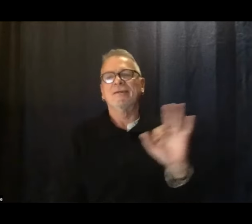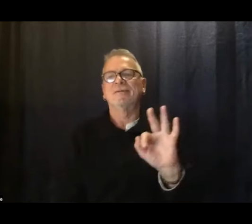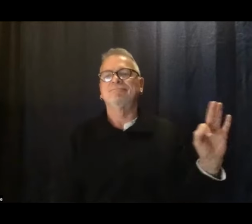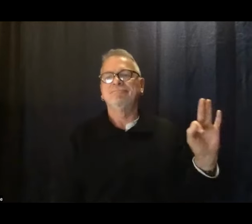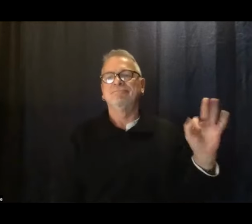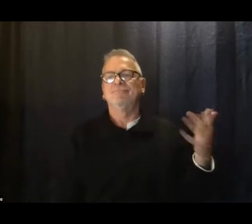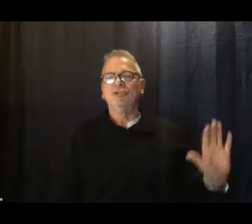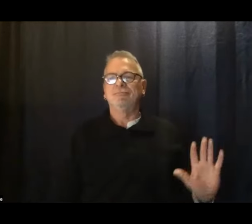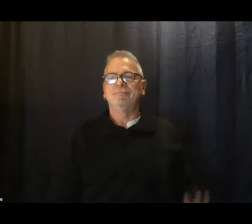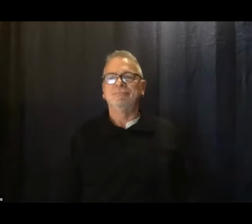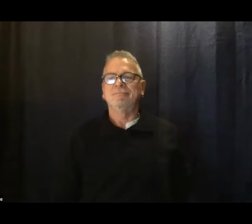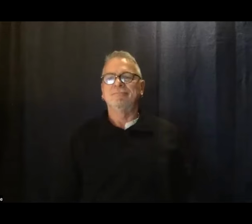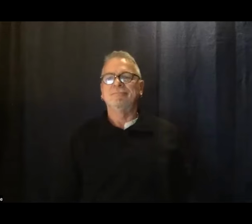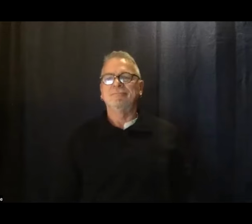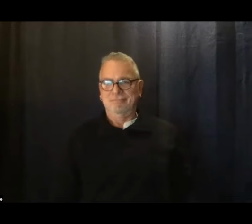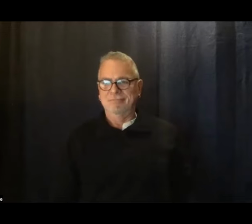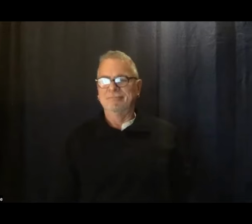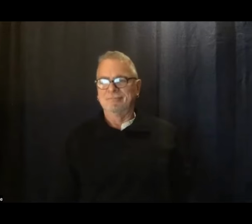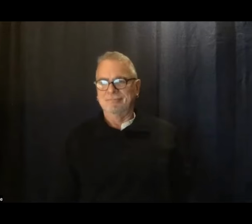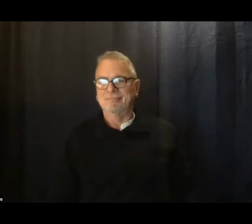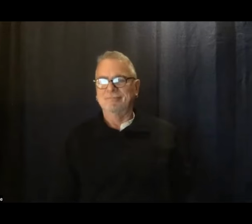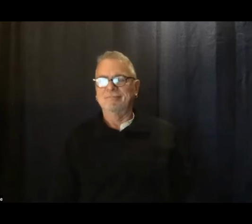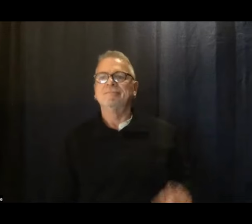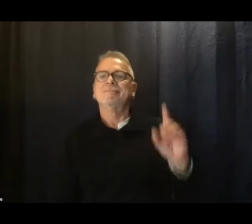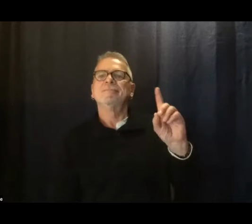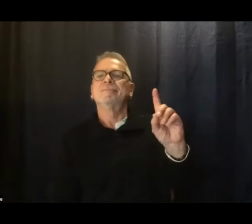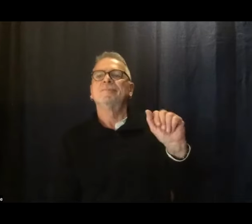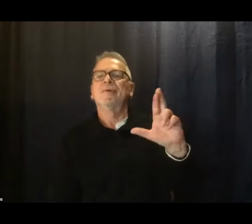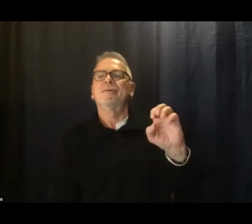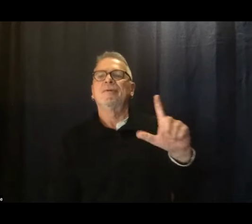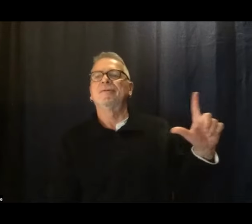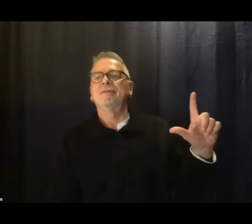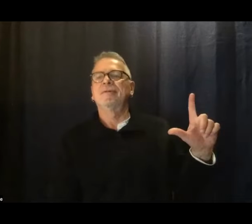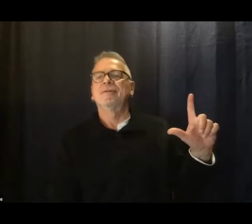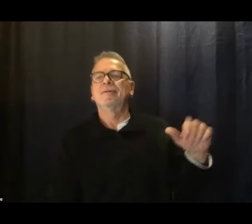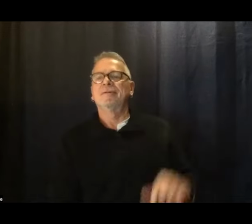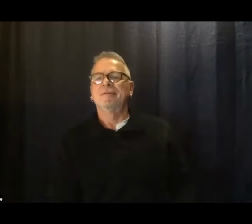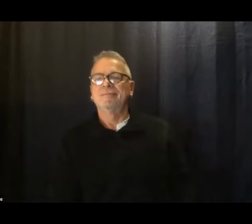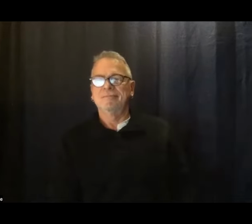a representation of a concept within ASL versus representation of the English.